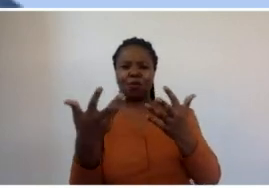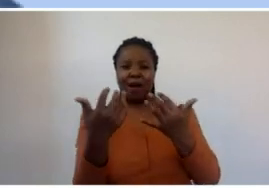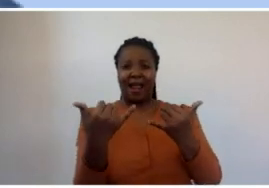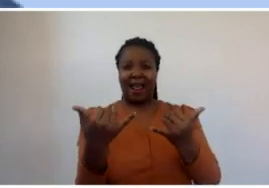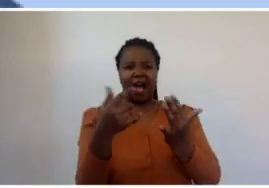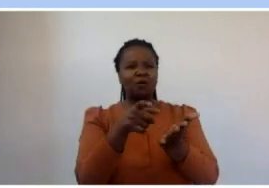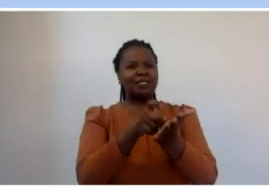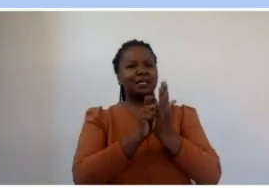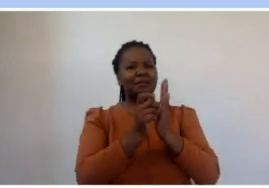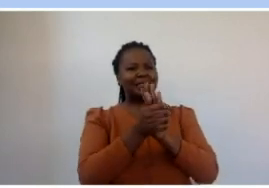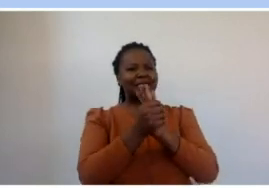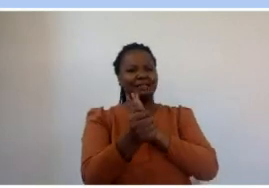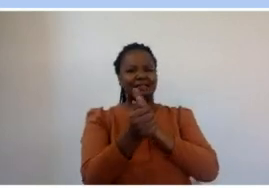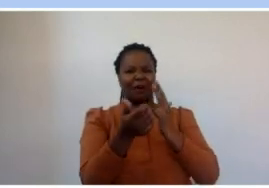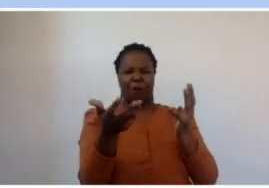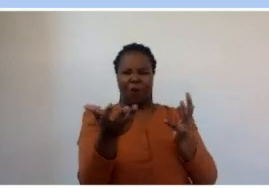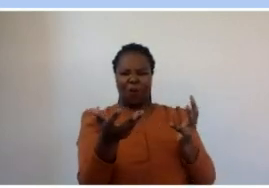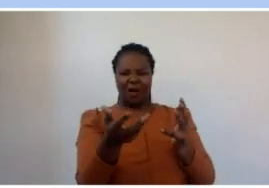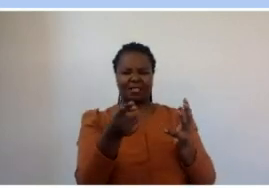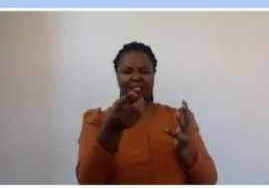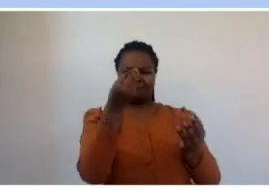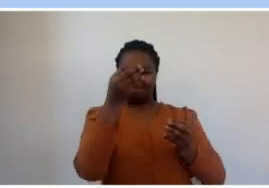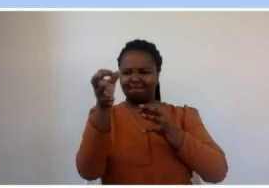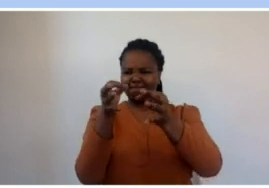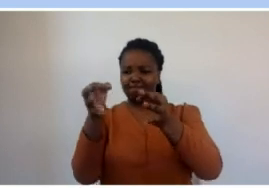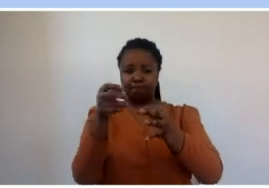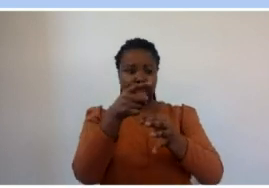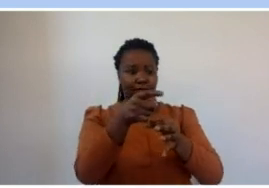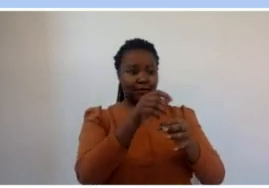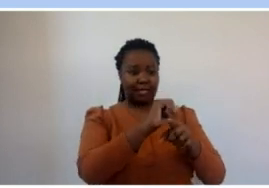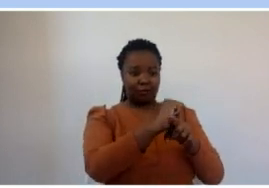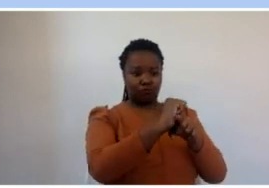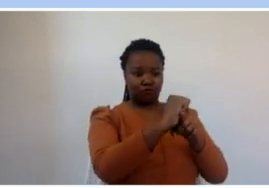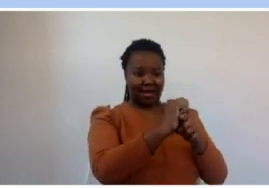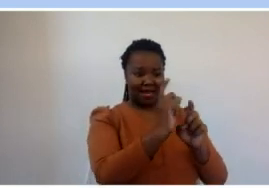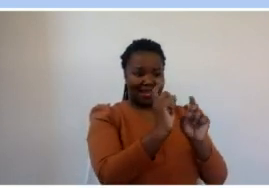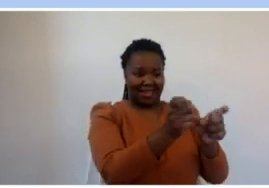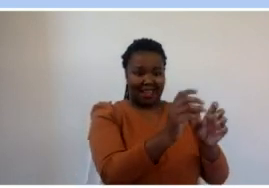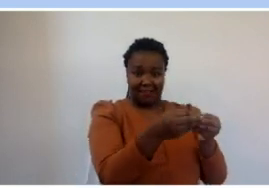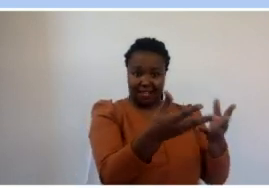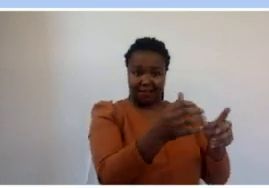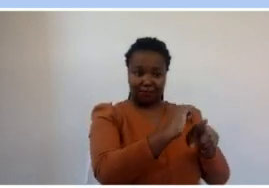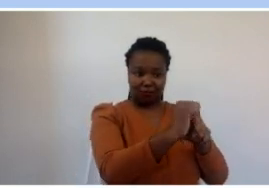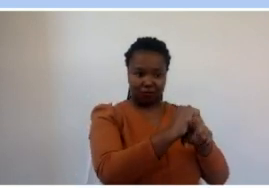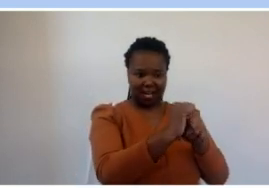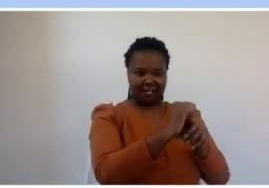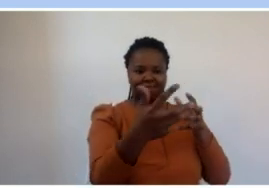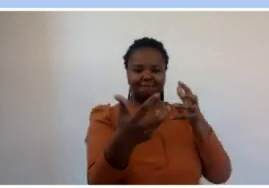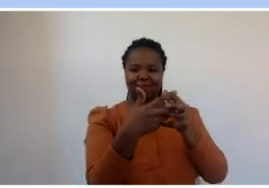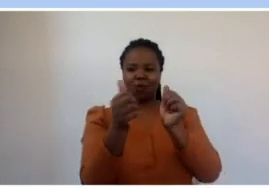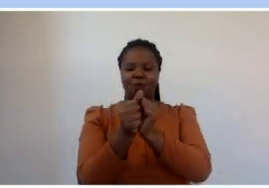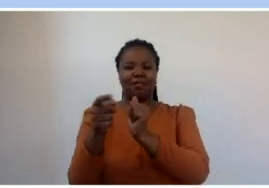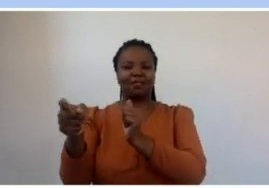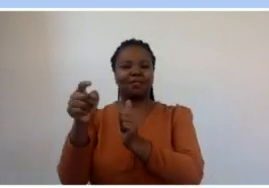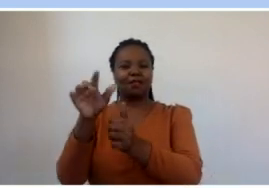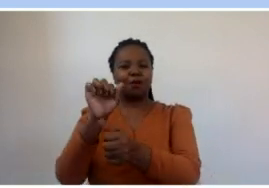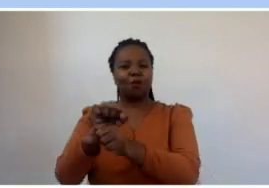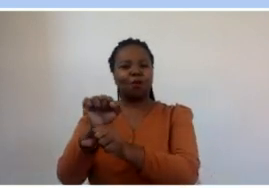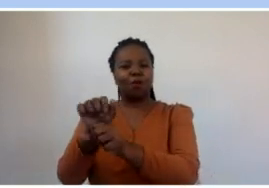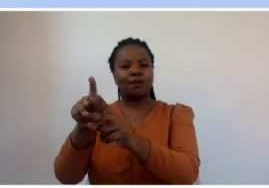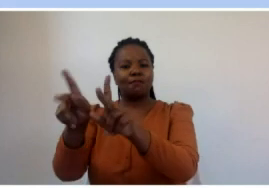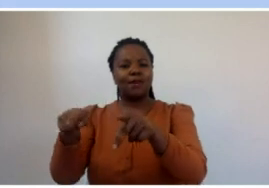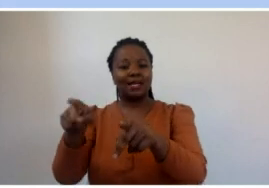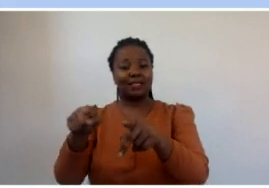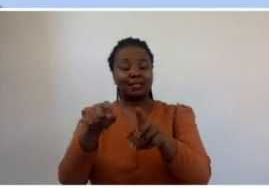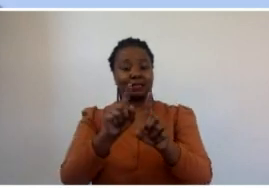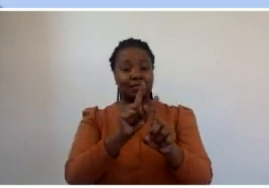training children in the appropriate way. That internships and mentor relationships are established across the sector,